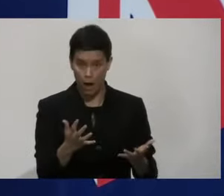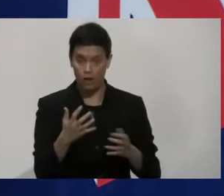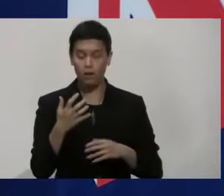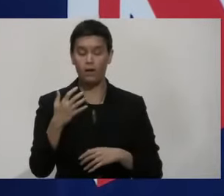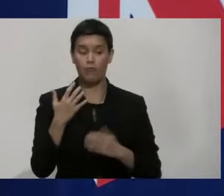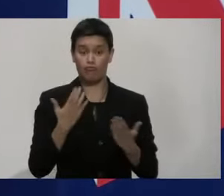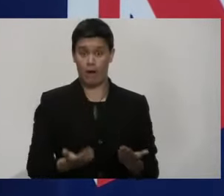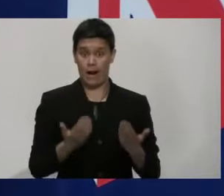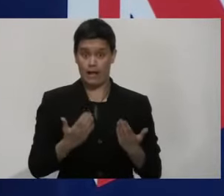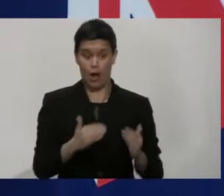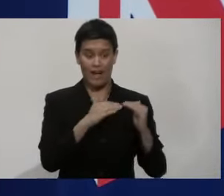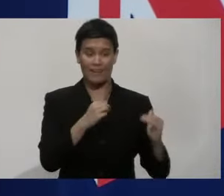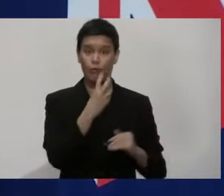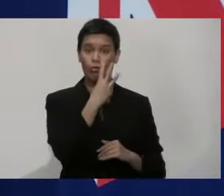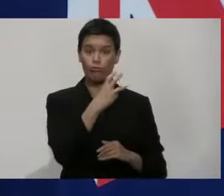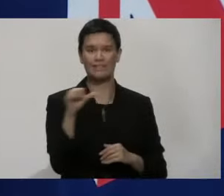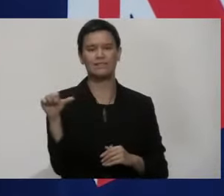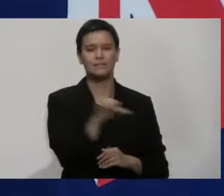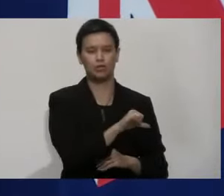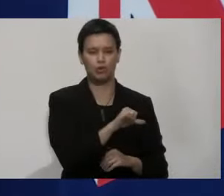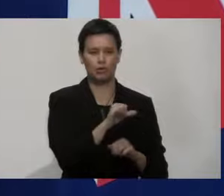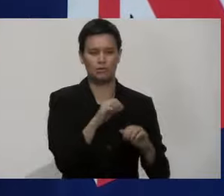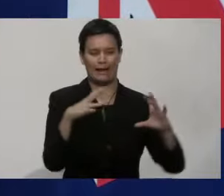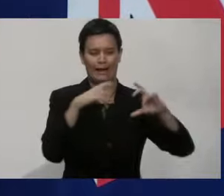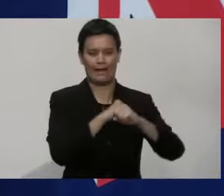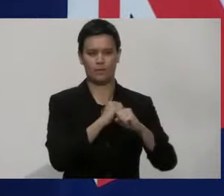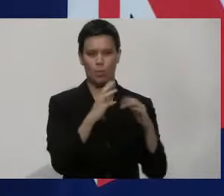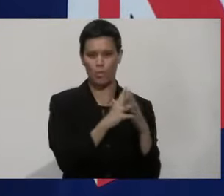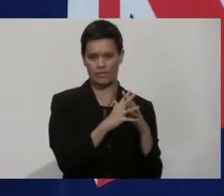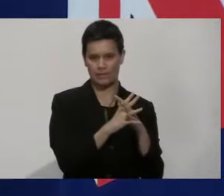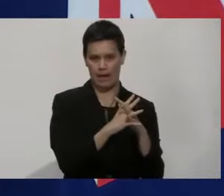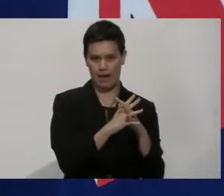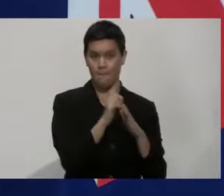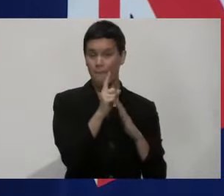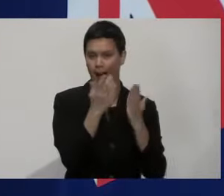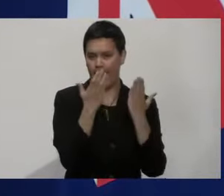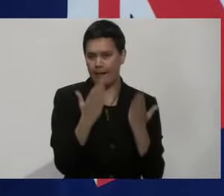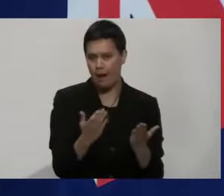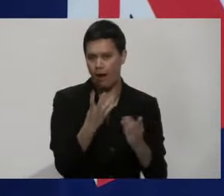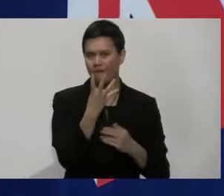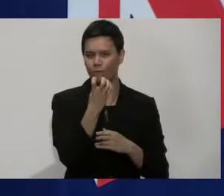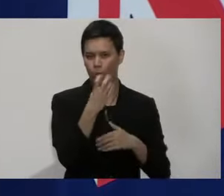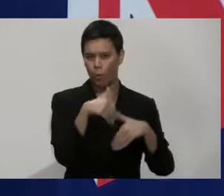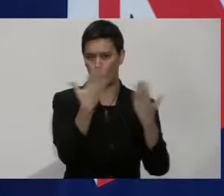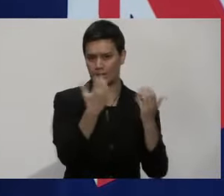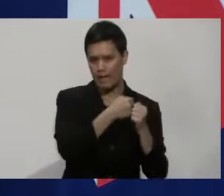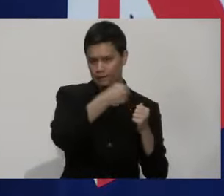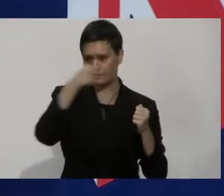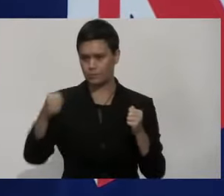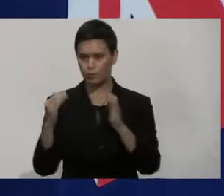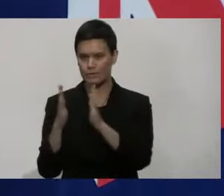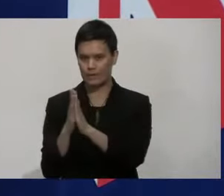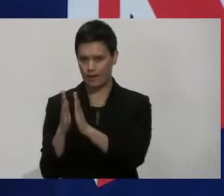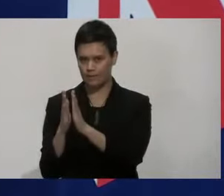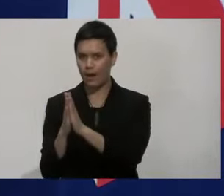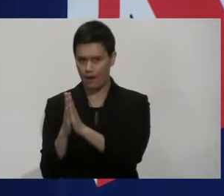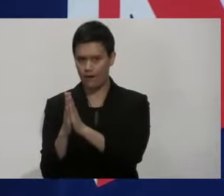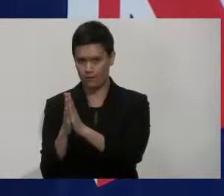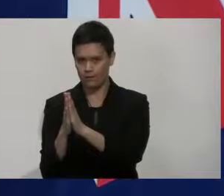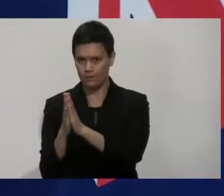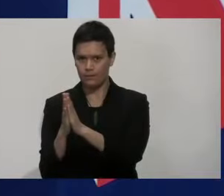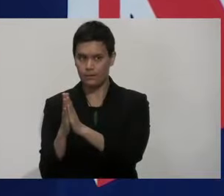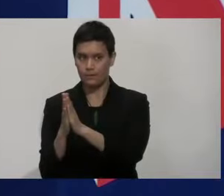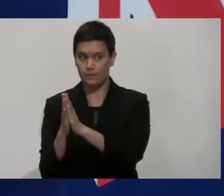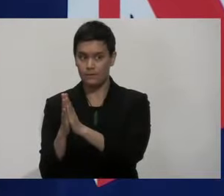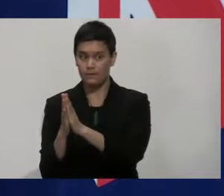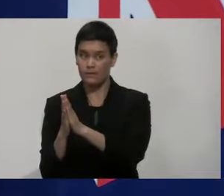we have several extra days where it is extending. Of course, people will have different work cycles for